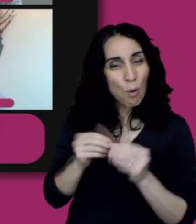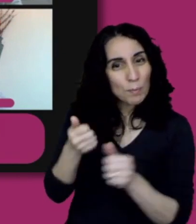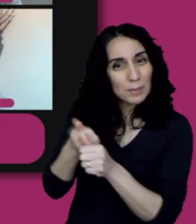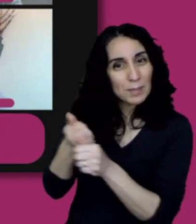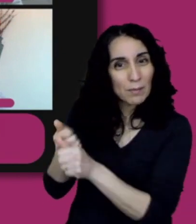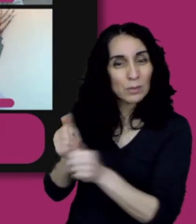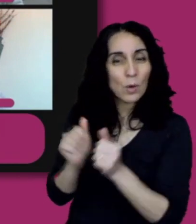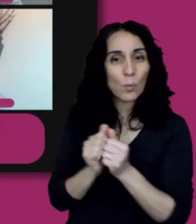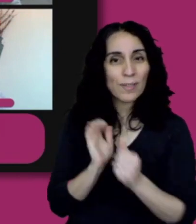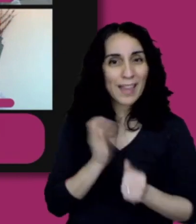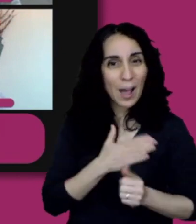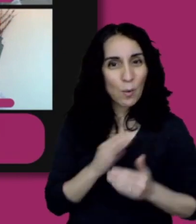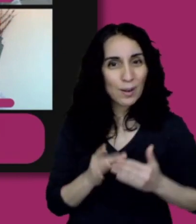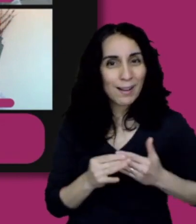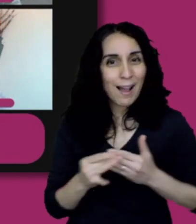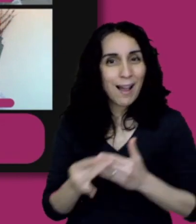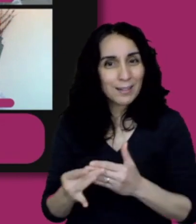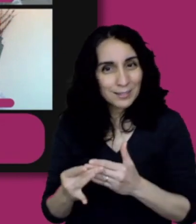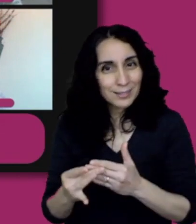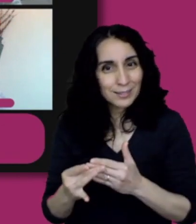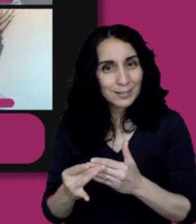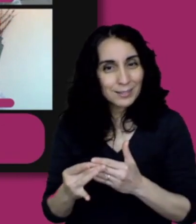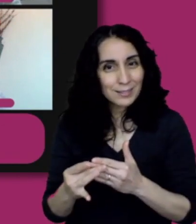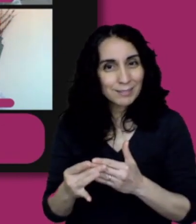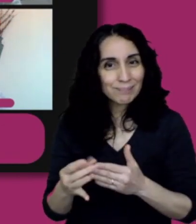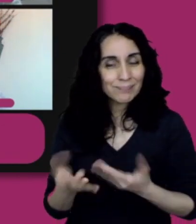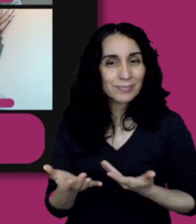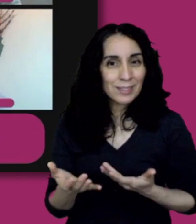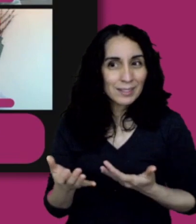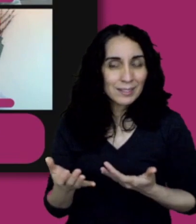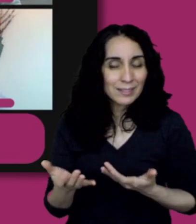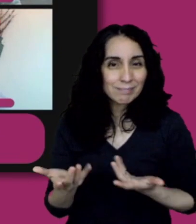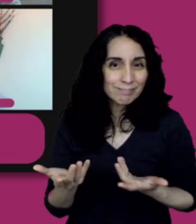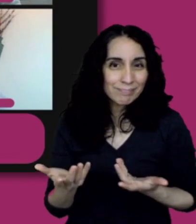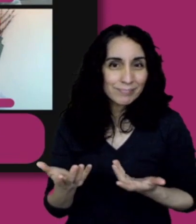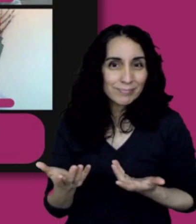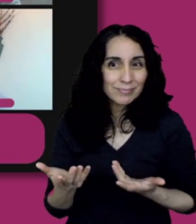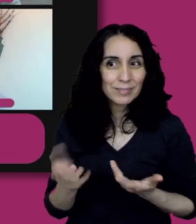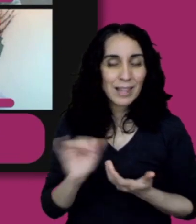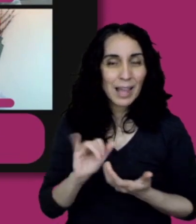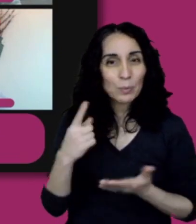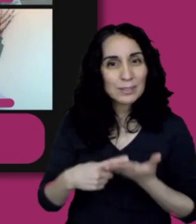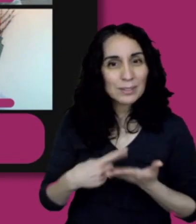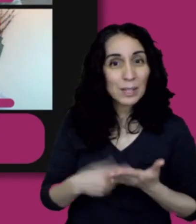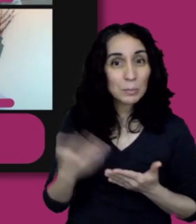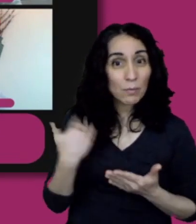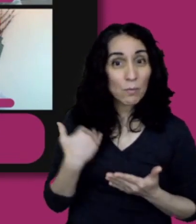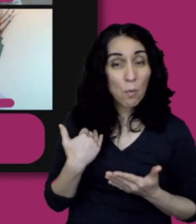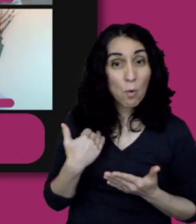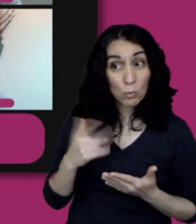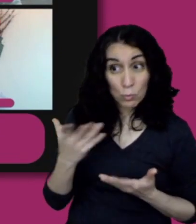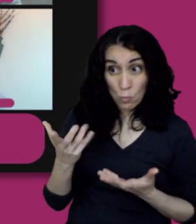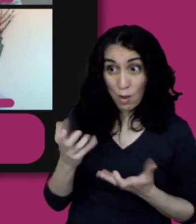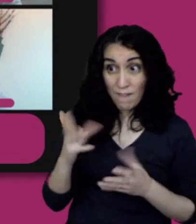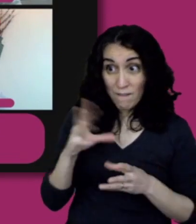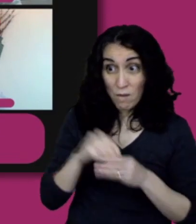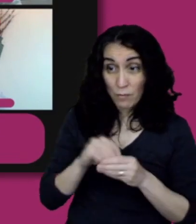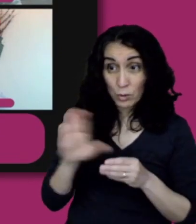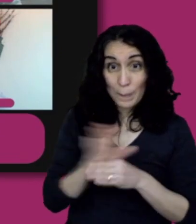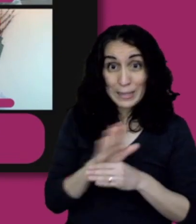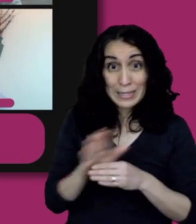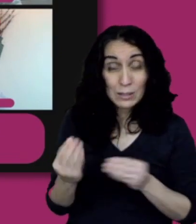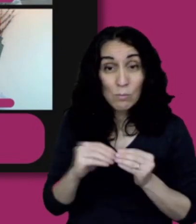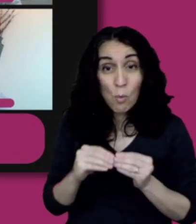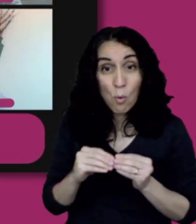do more on their own with our guidance, as opposed to, as we talked a little bit before, how do you want to be involved with your business? A lot of